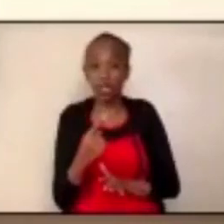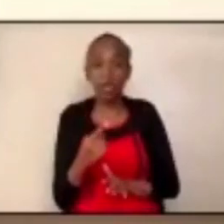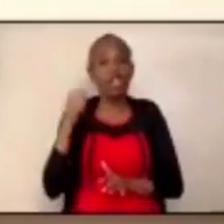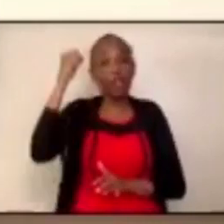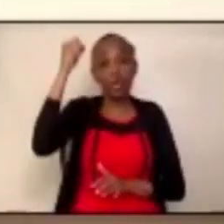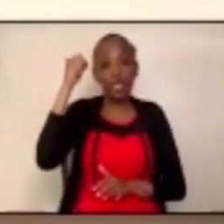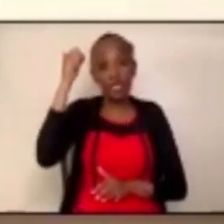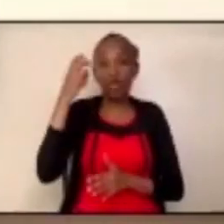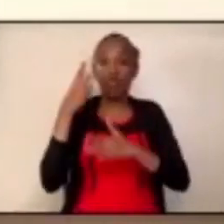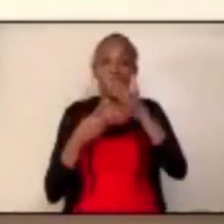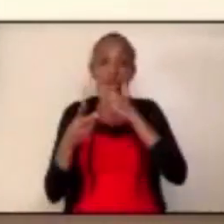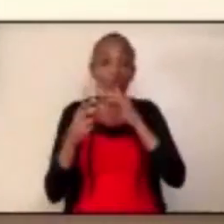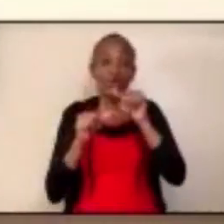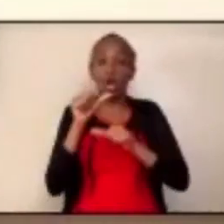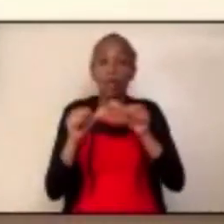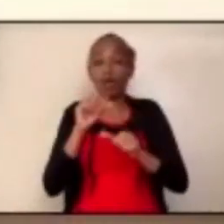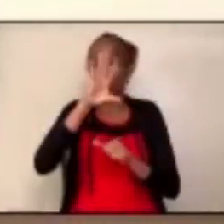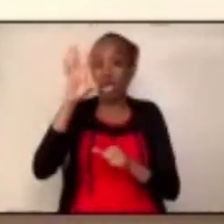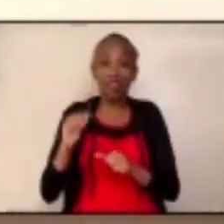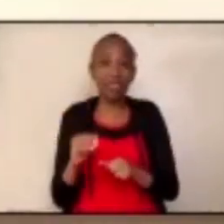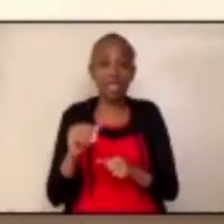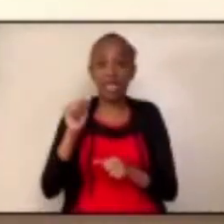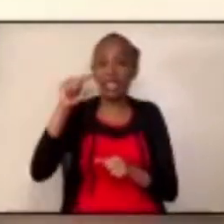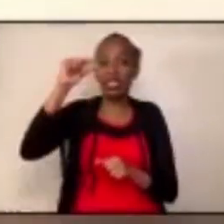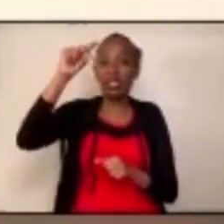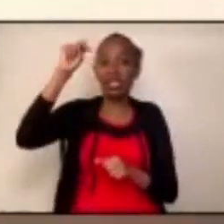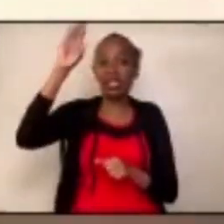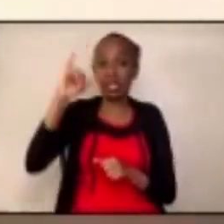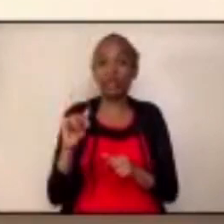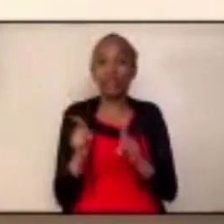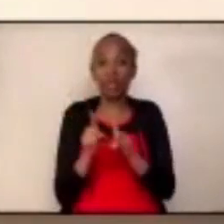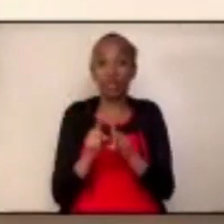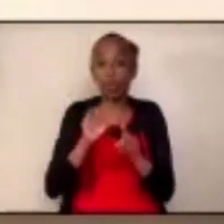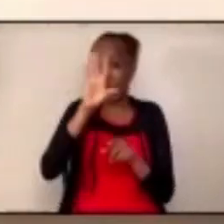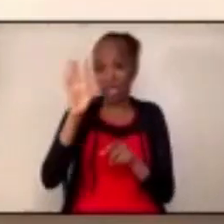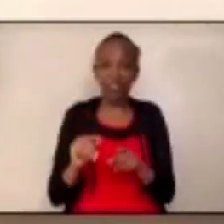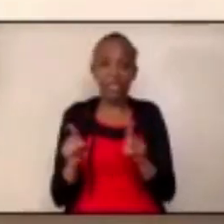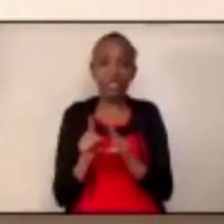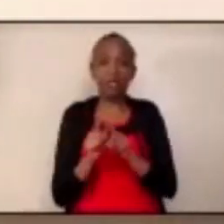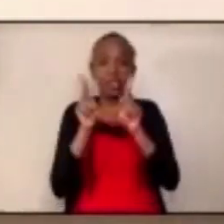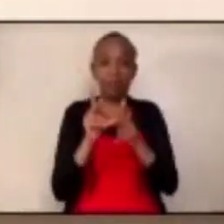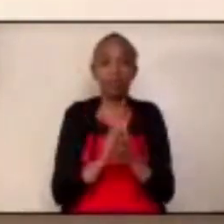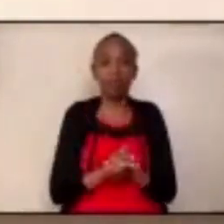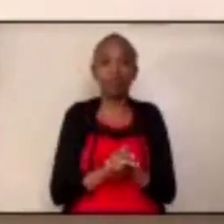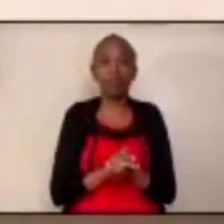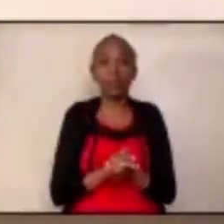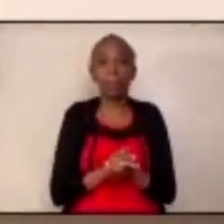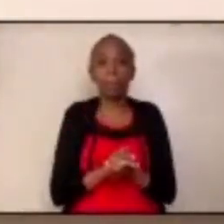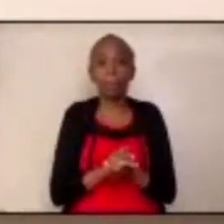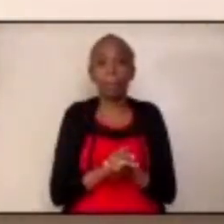political aspect about Africa's agency as a continent and as a people.